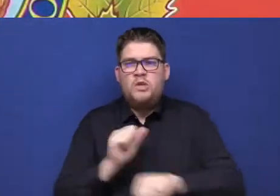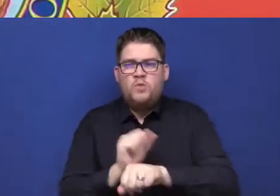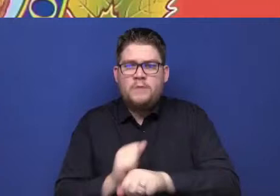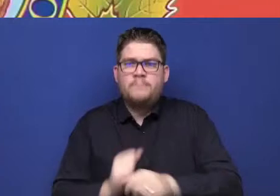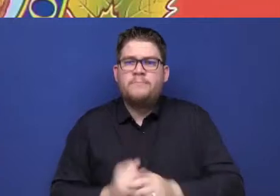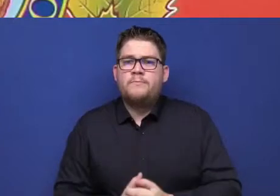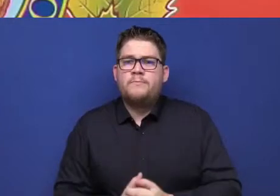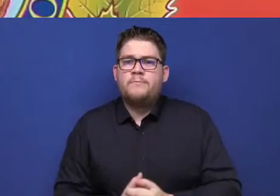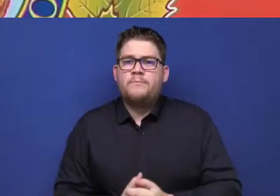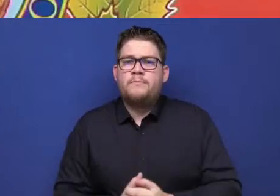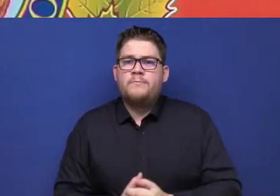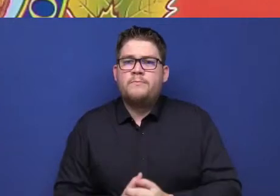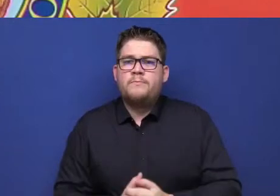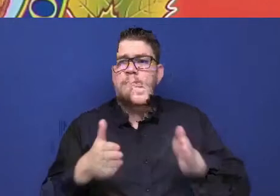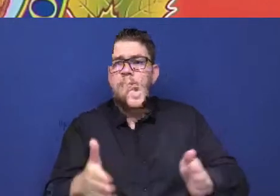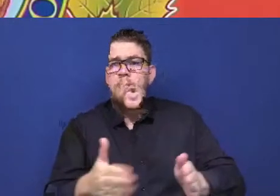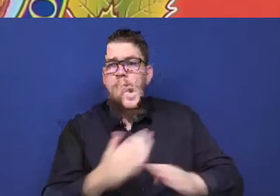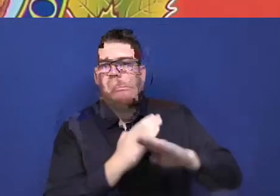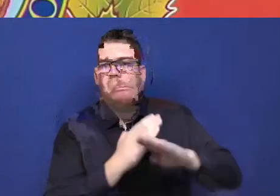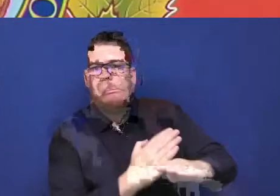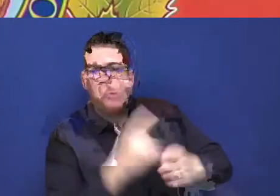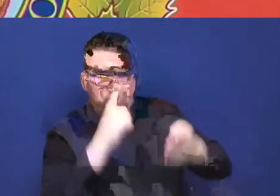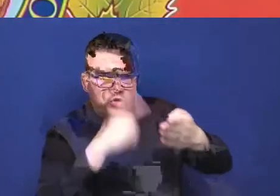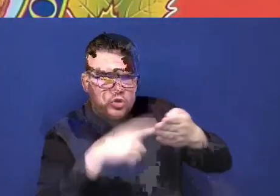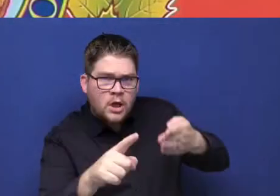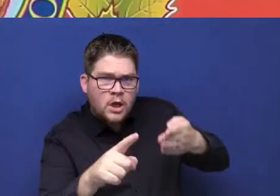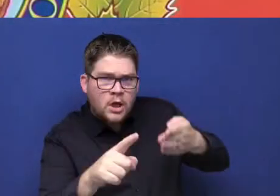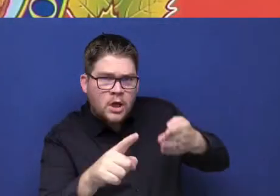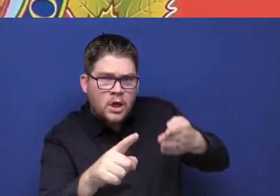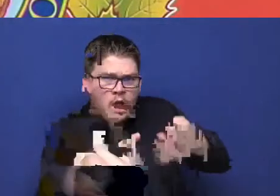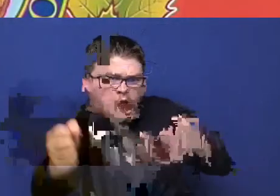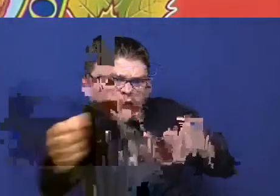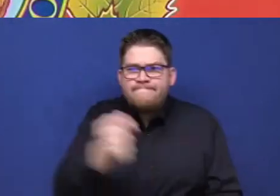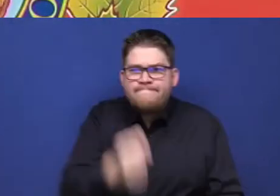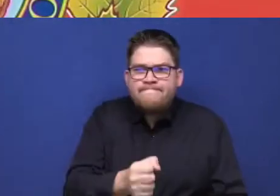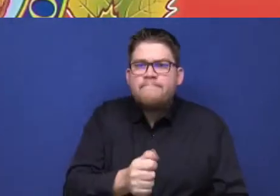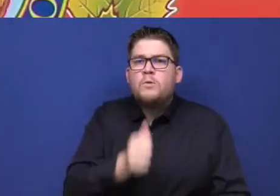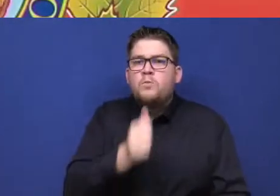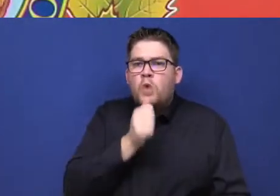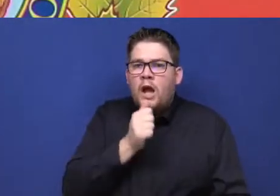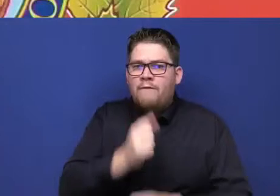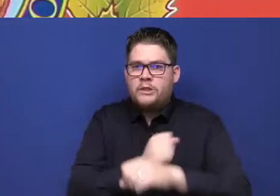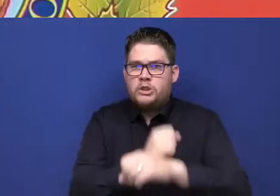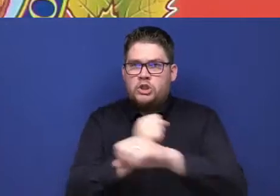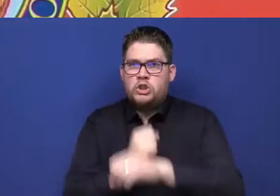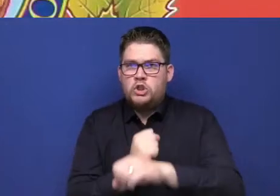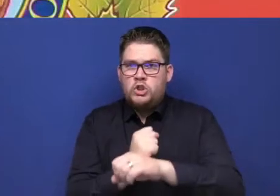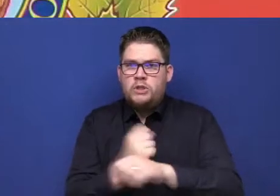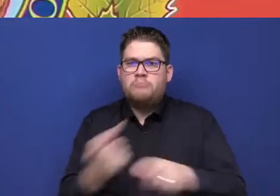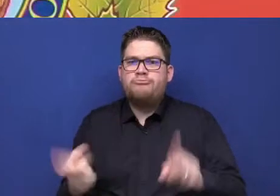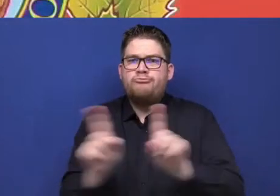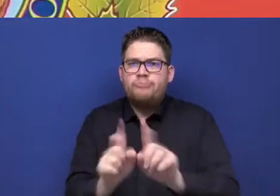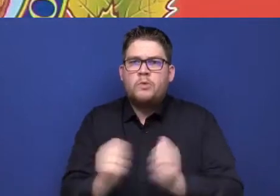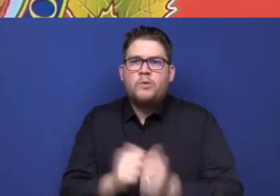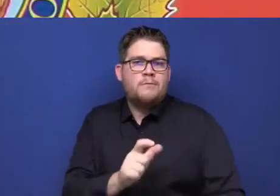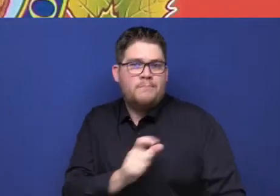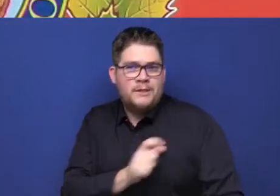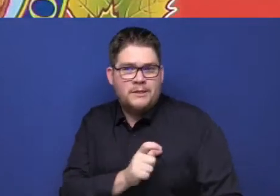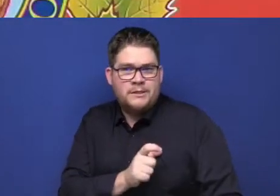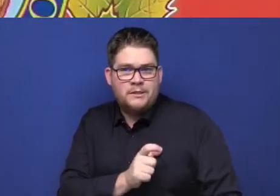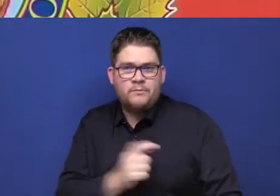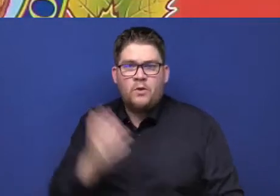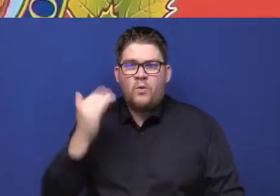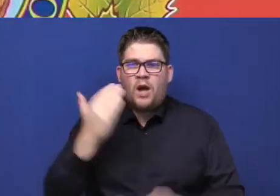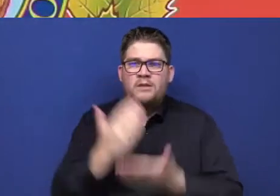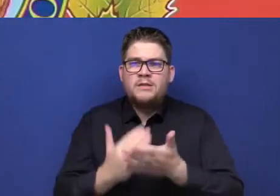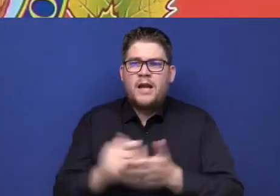seeing us at that road checks, which the reason why is because we're doing what we do best, and that is patrolling your communities and looking